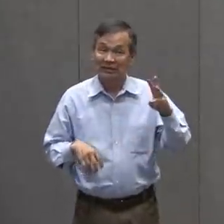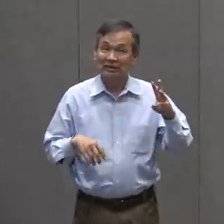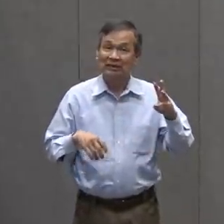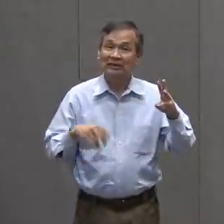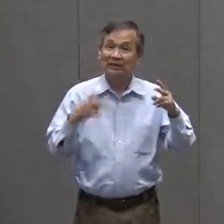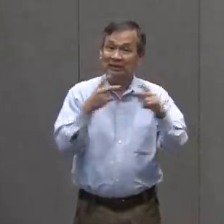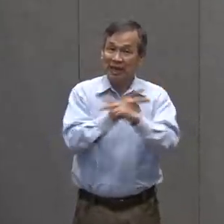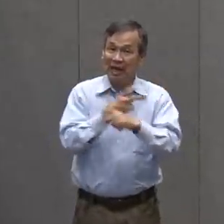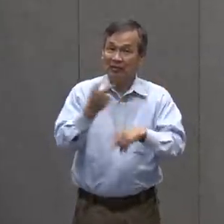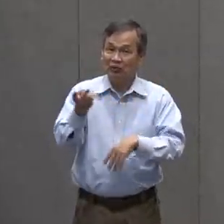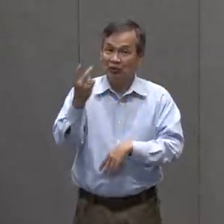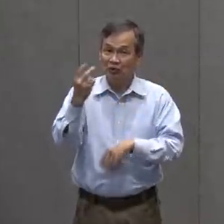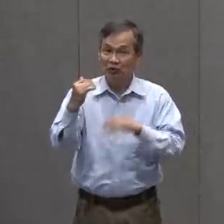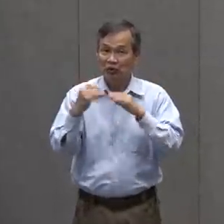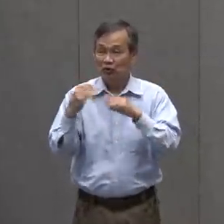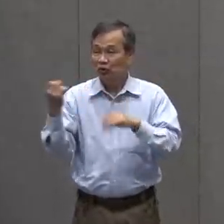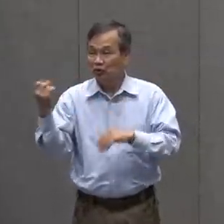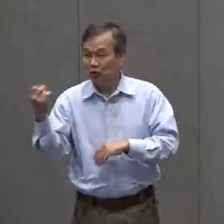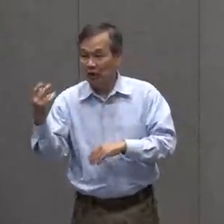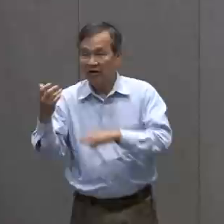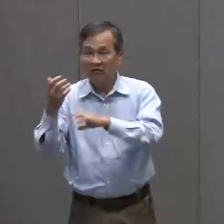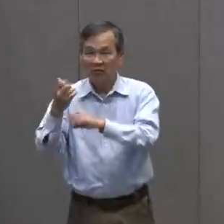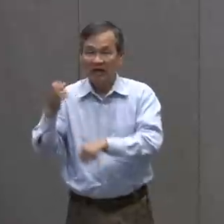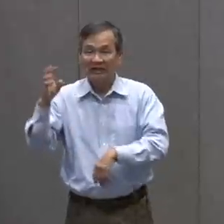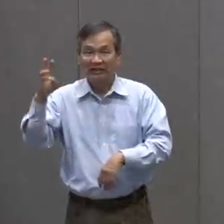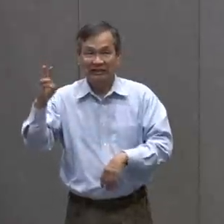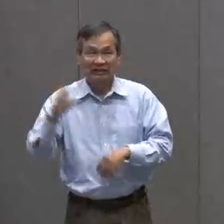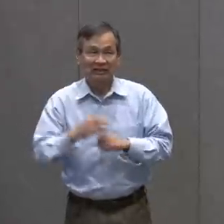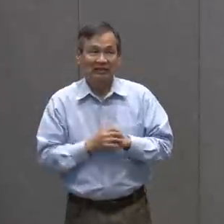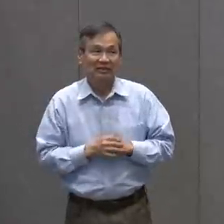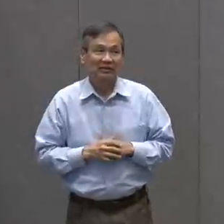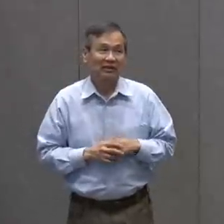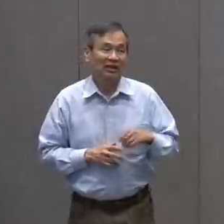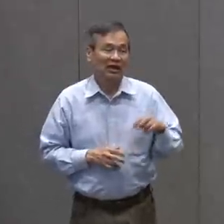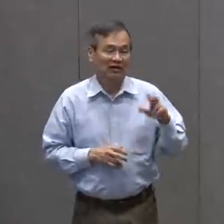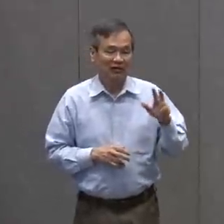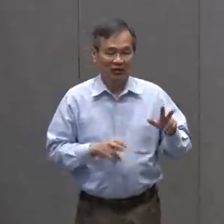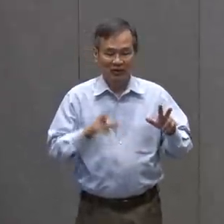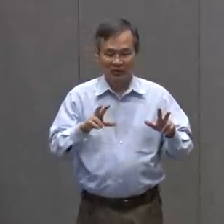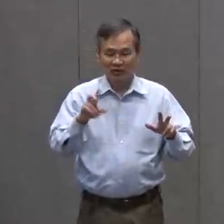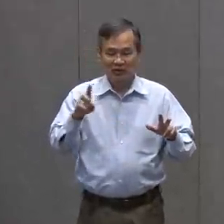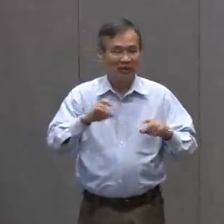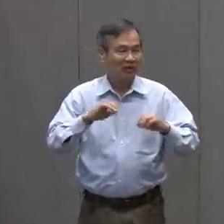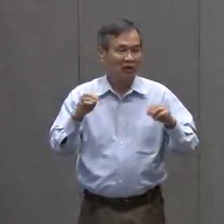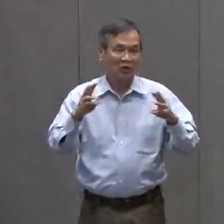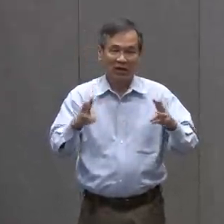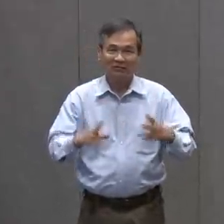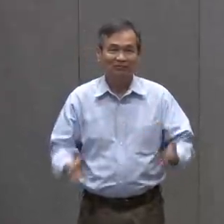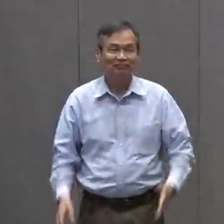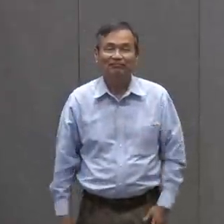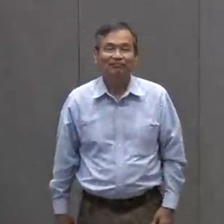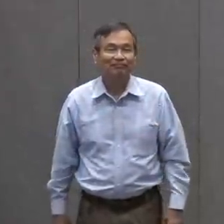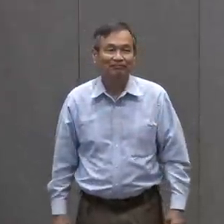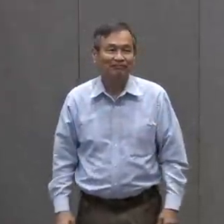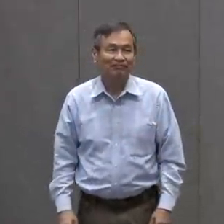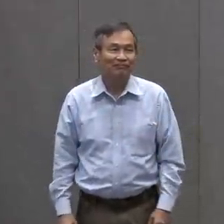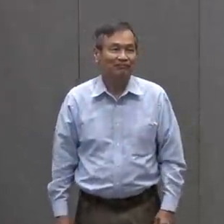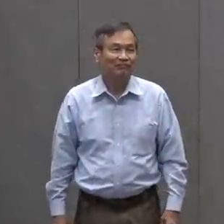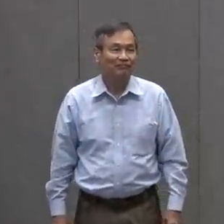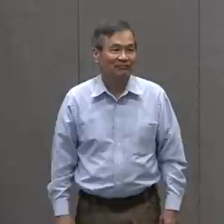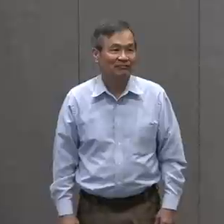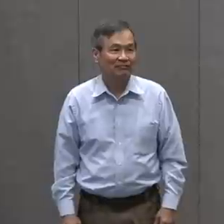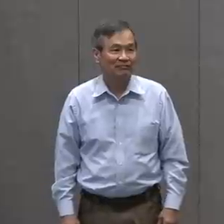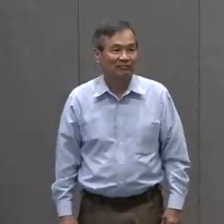times 2, got that 12, and minus the 6 to get the 6. 3 and 3 and 1. There's no way I can get 6 from that. Unless I divided it by